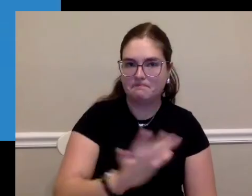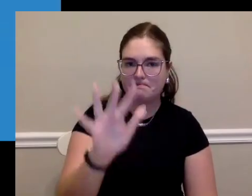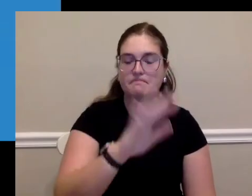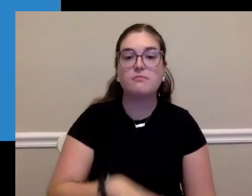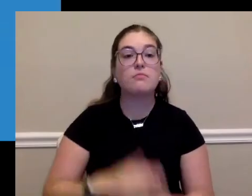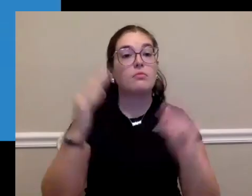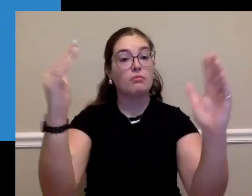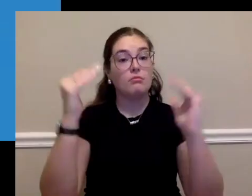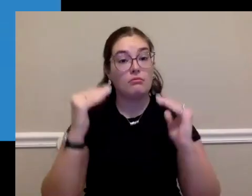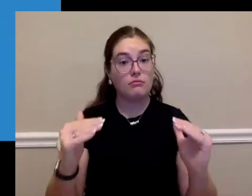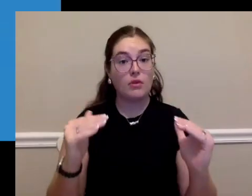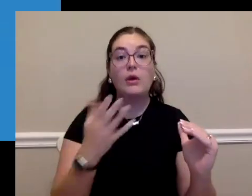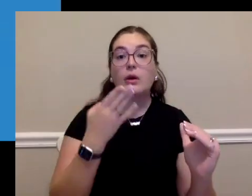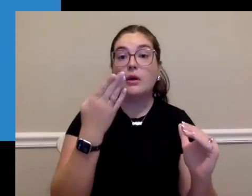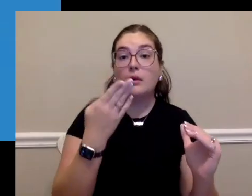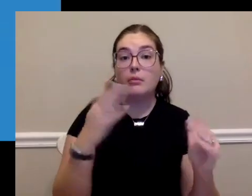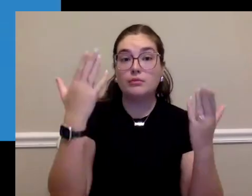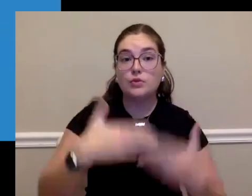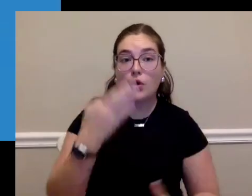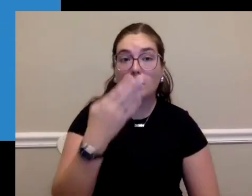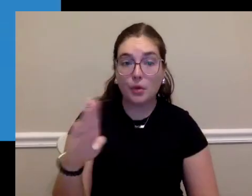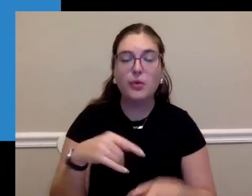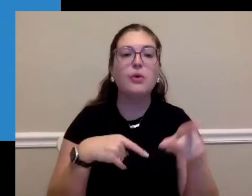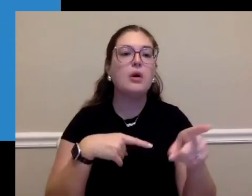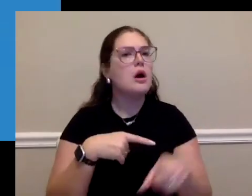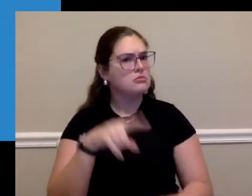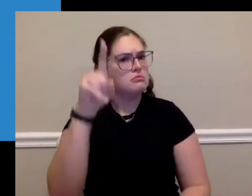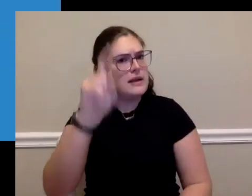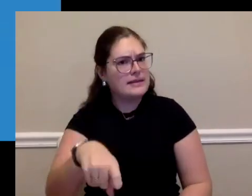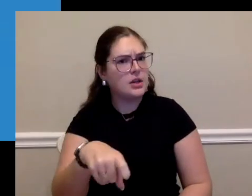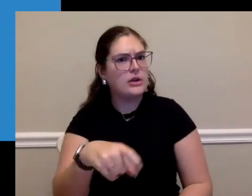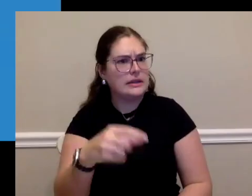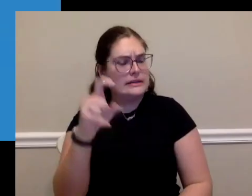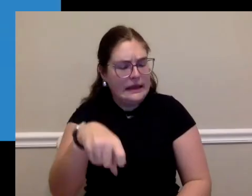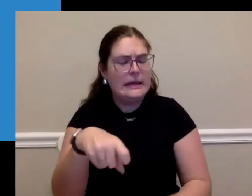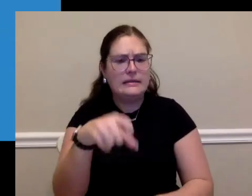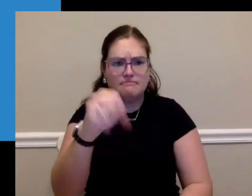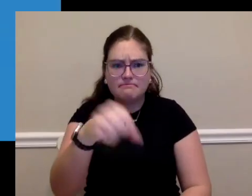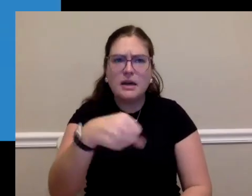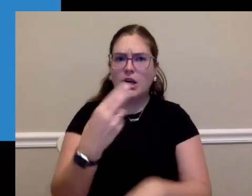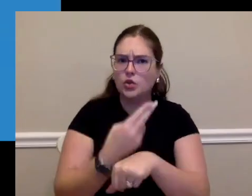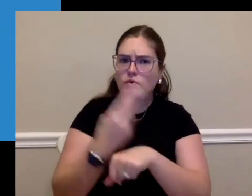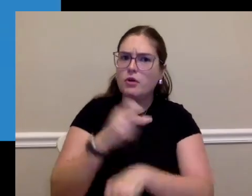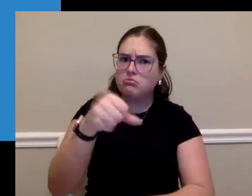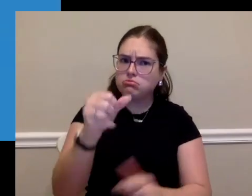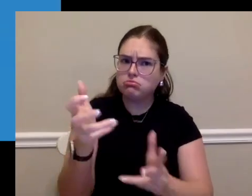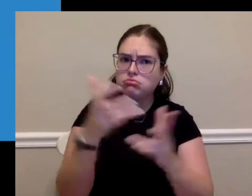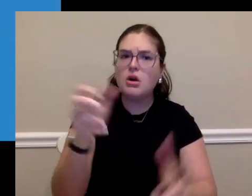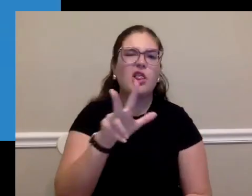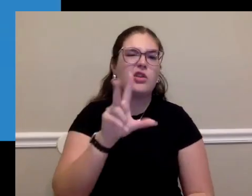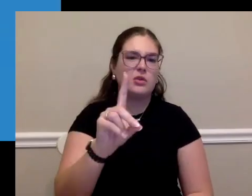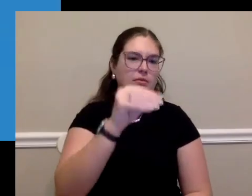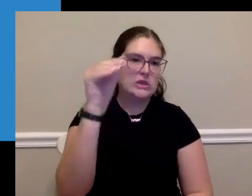Positive attitudes, people who thought that they were necessary and useful was about 31%.